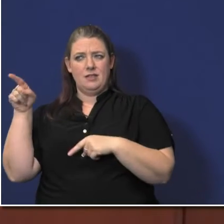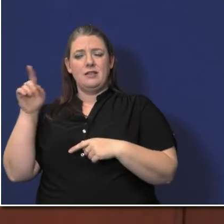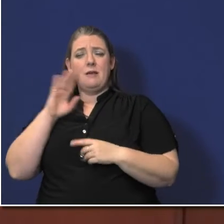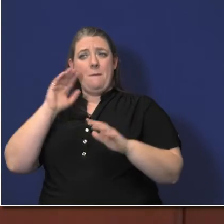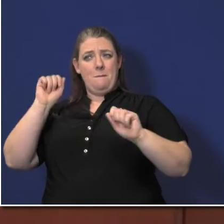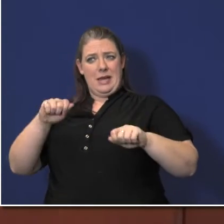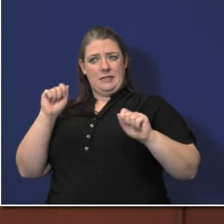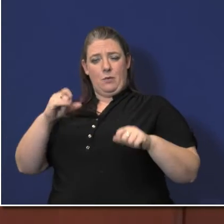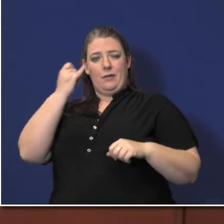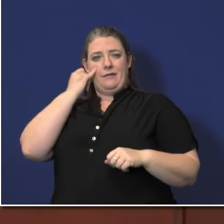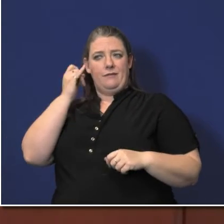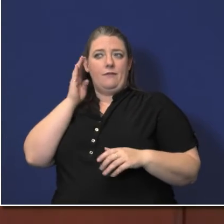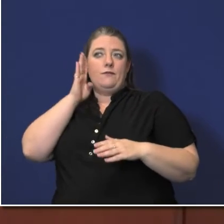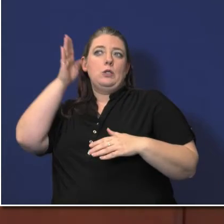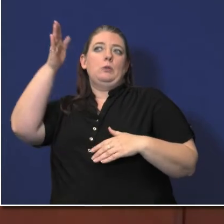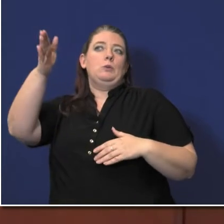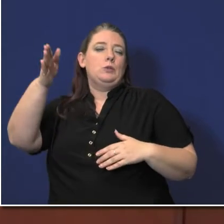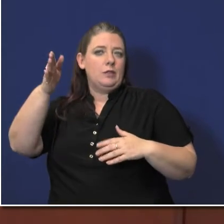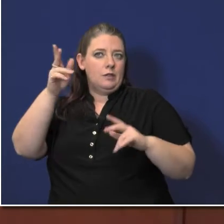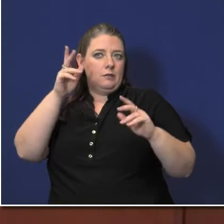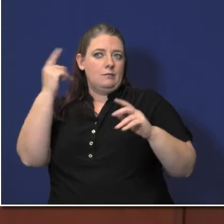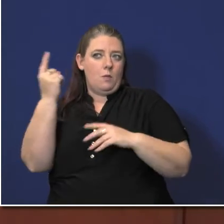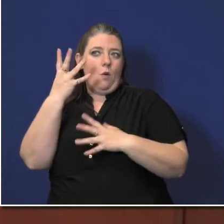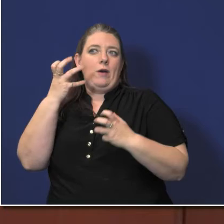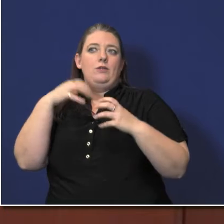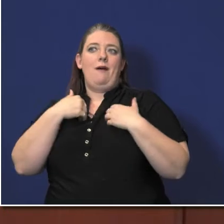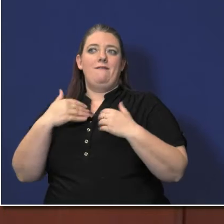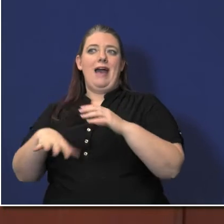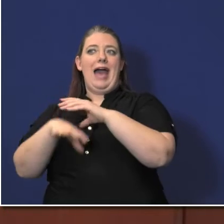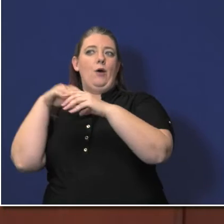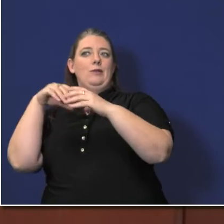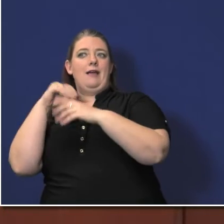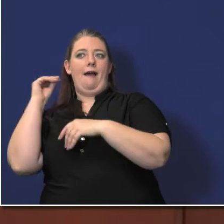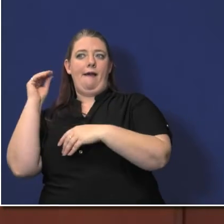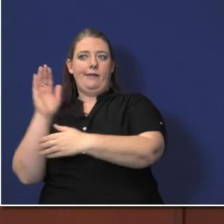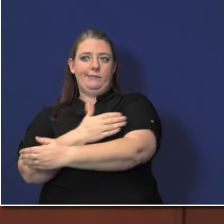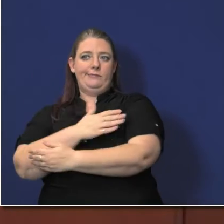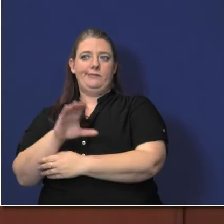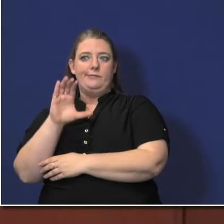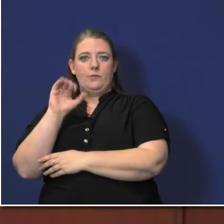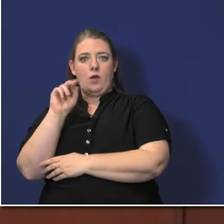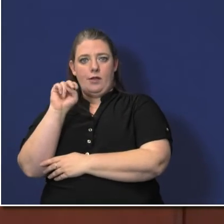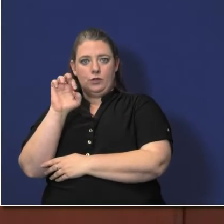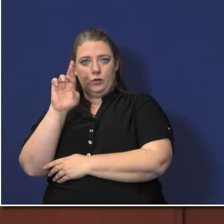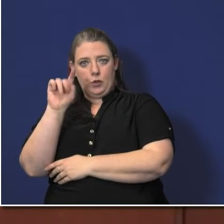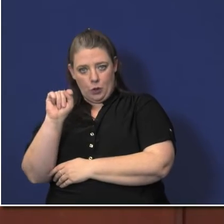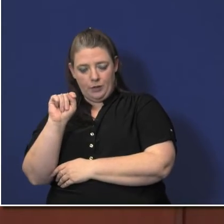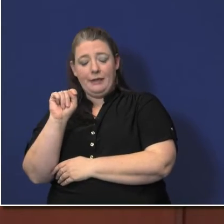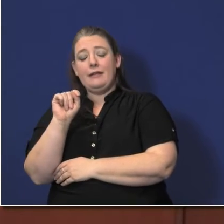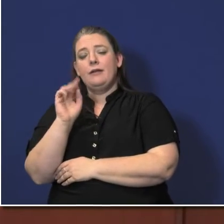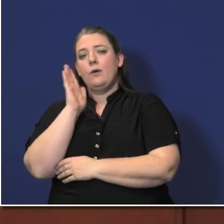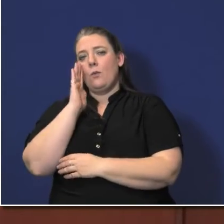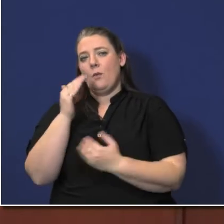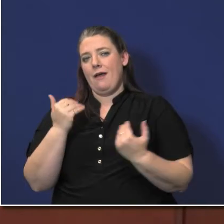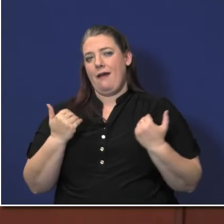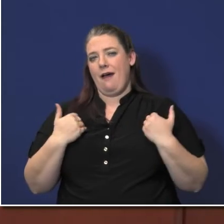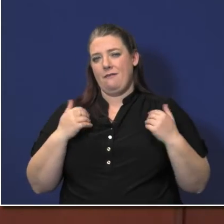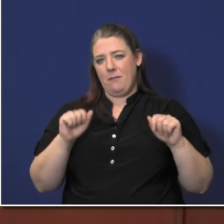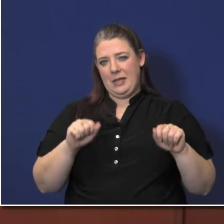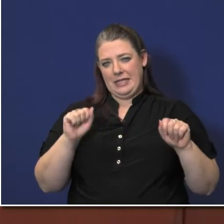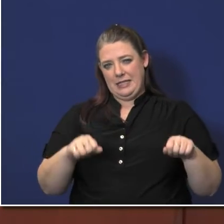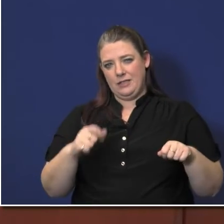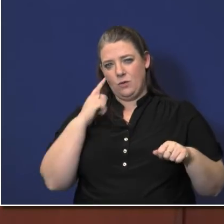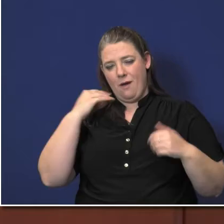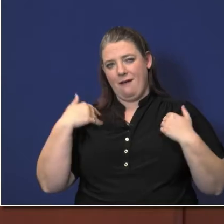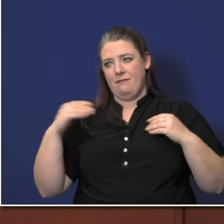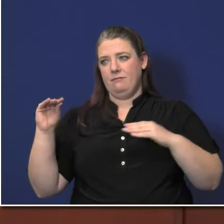future, if somebody wanted to have an outside concert and have the projection on